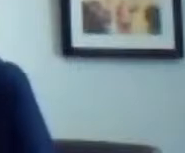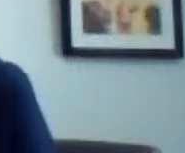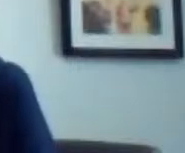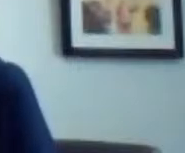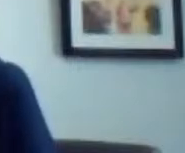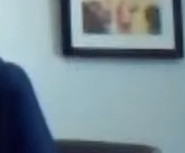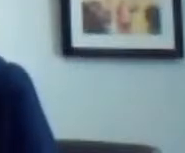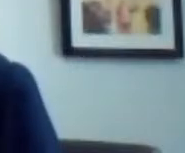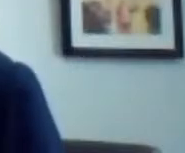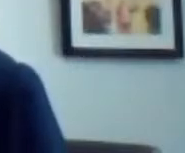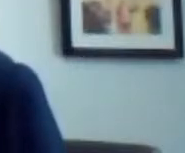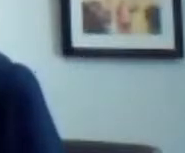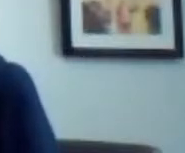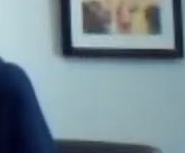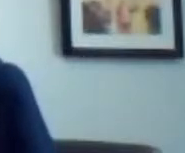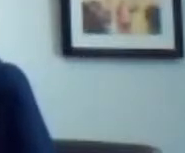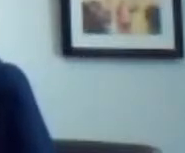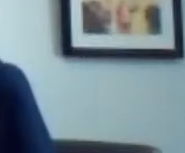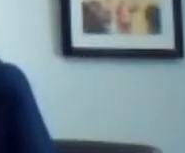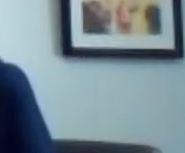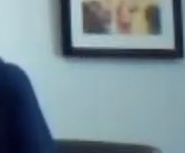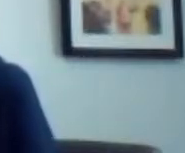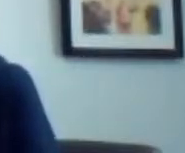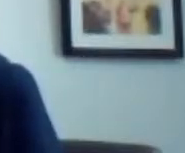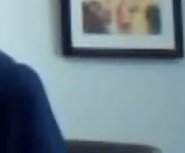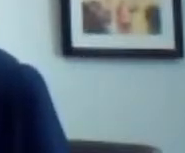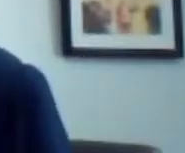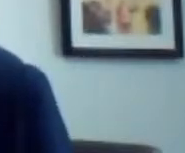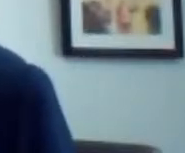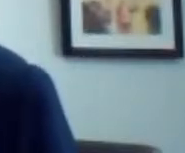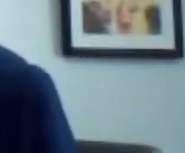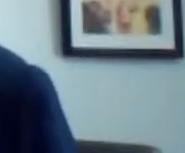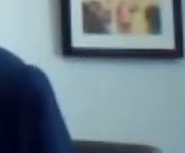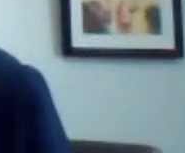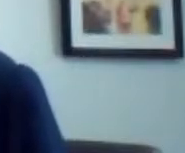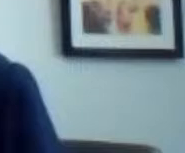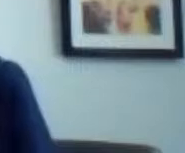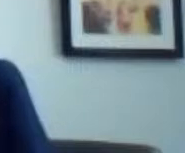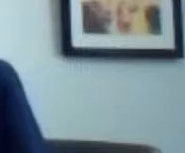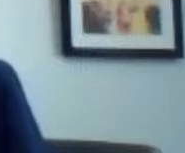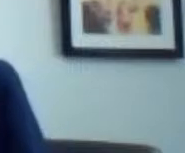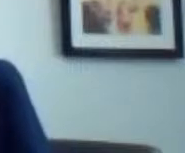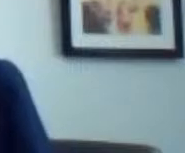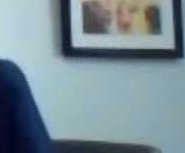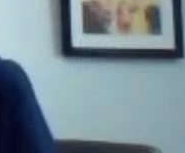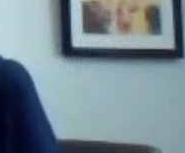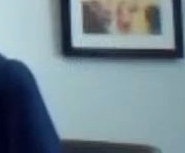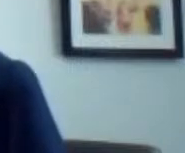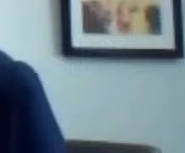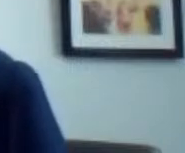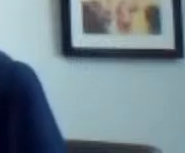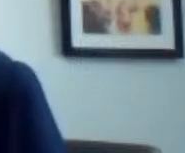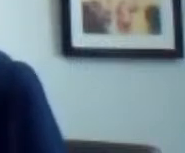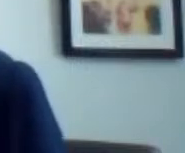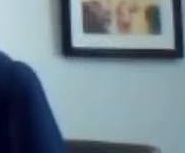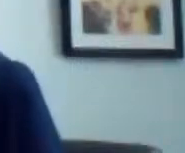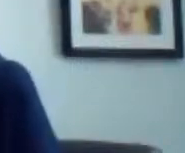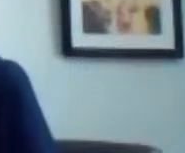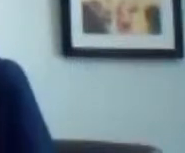work in the morning. So I'd like to greet not only my friend and